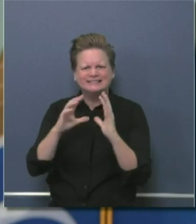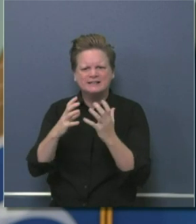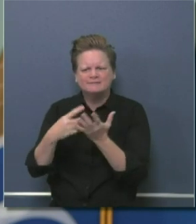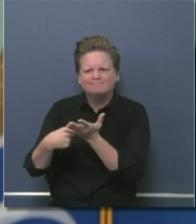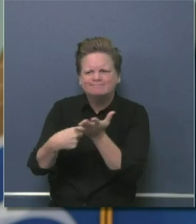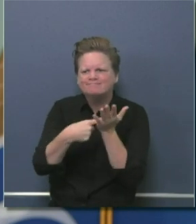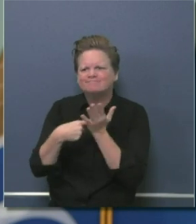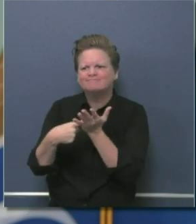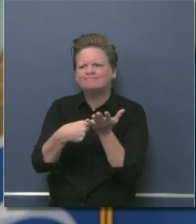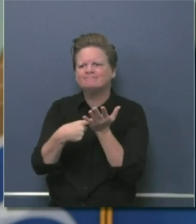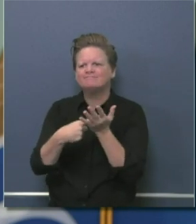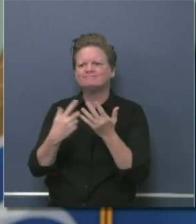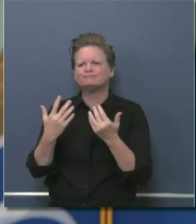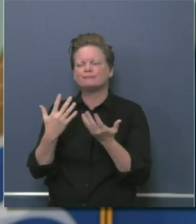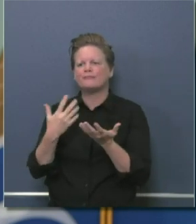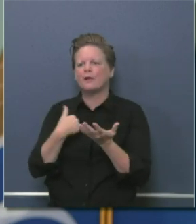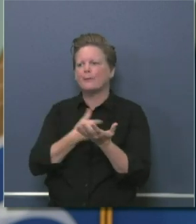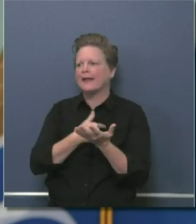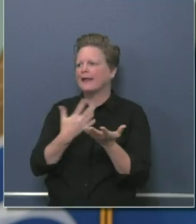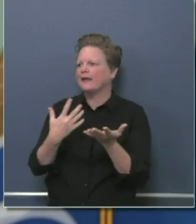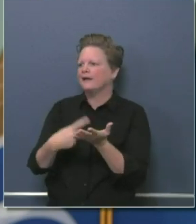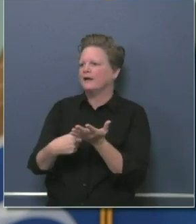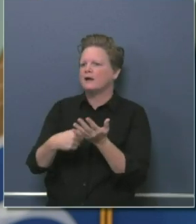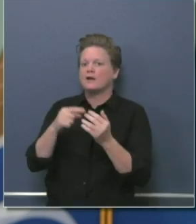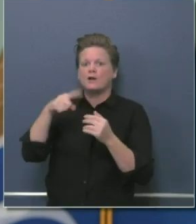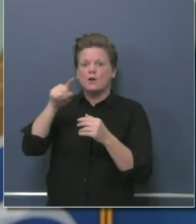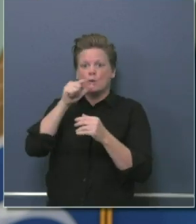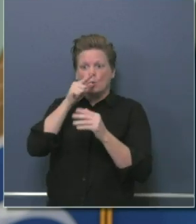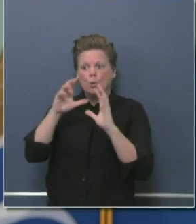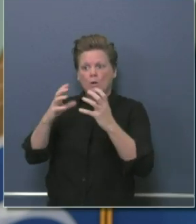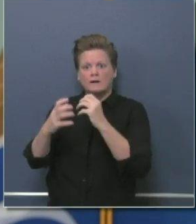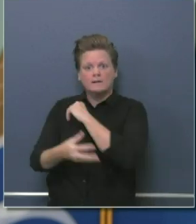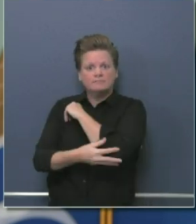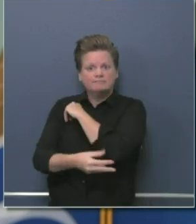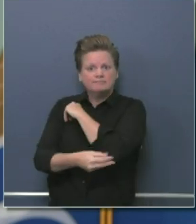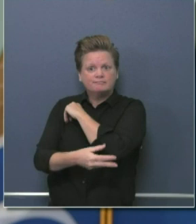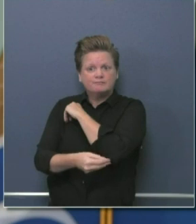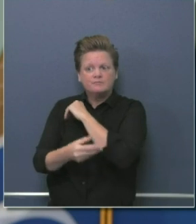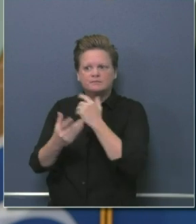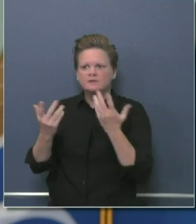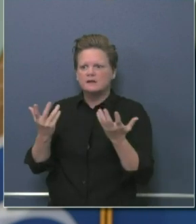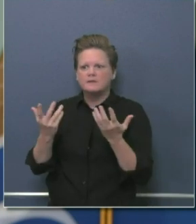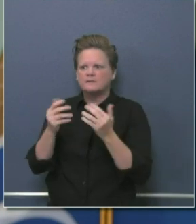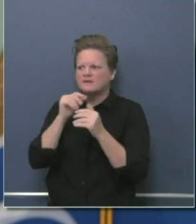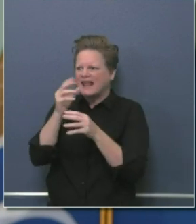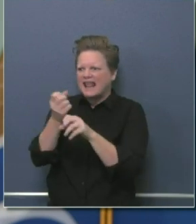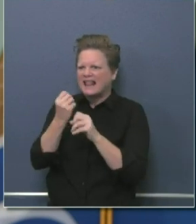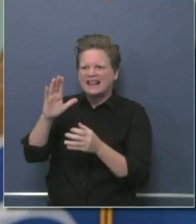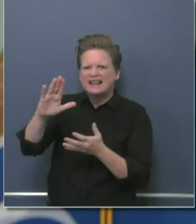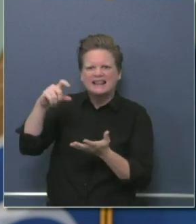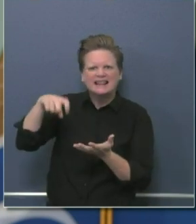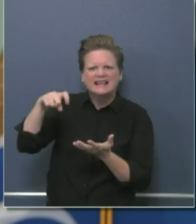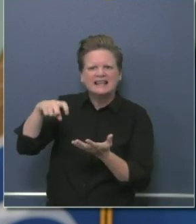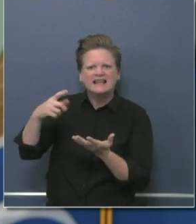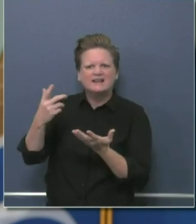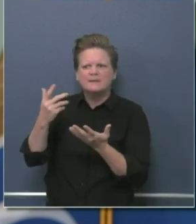of poverty, and the unique dynamics of these West Coast economies in terms of our innovative spirit and the entrepreneurial spirit